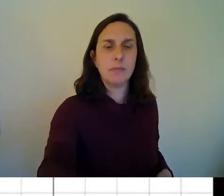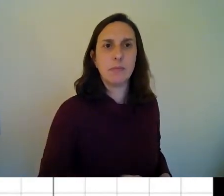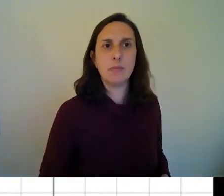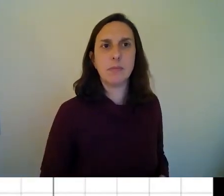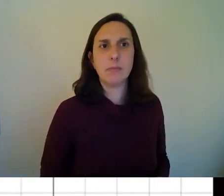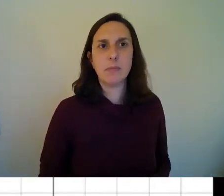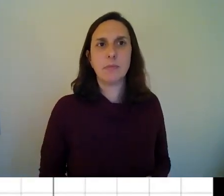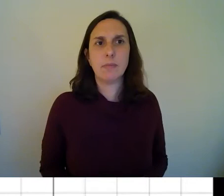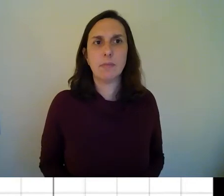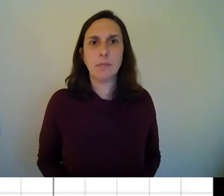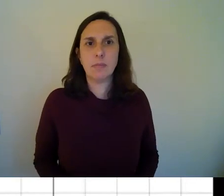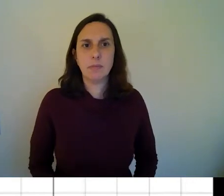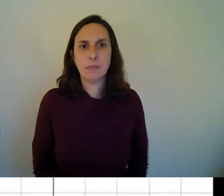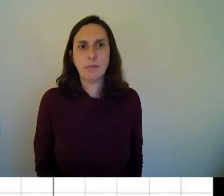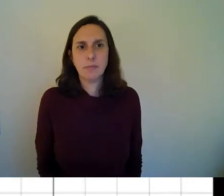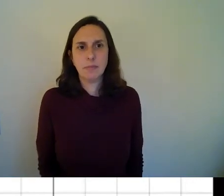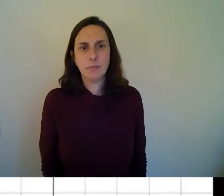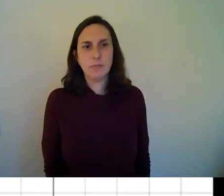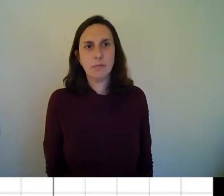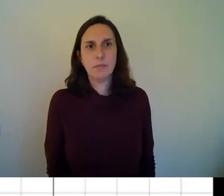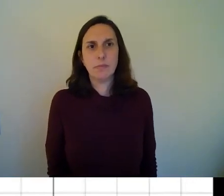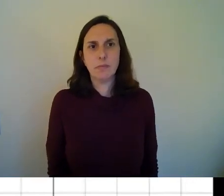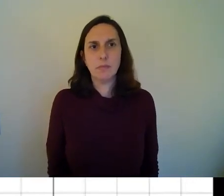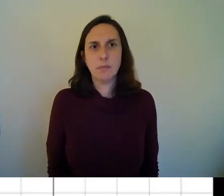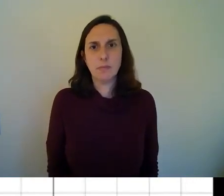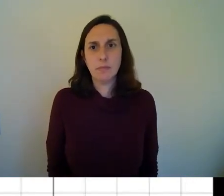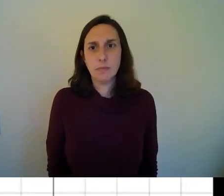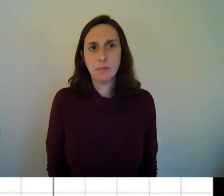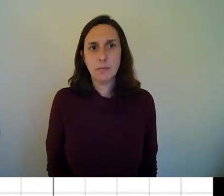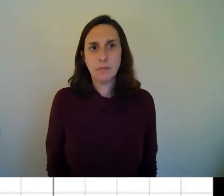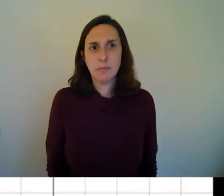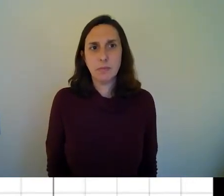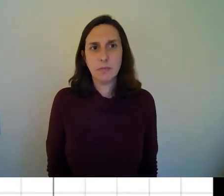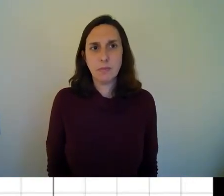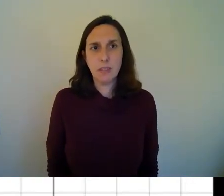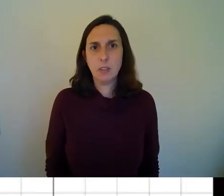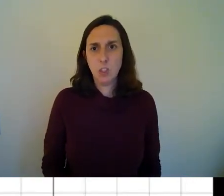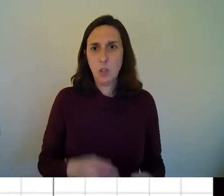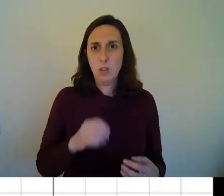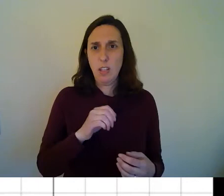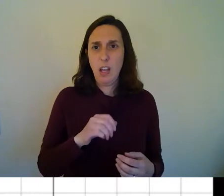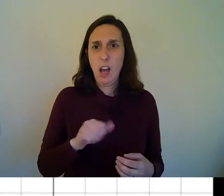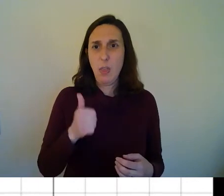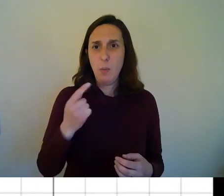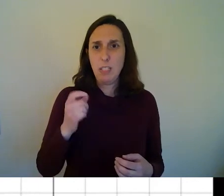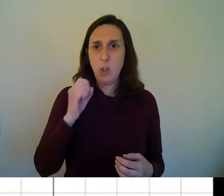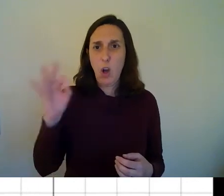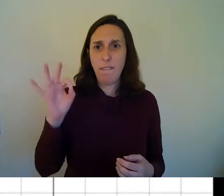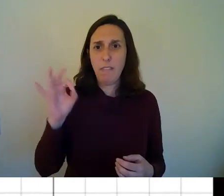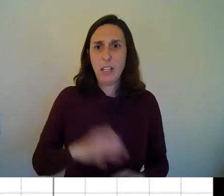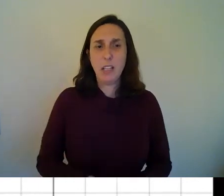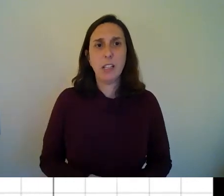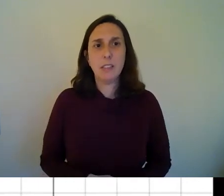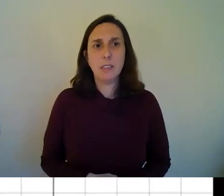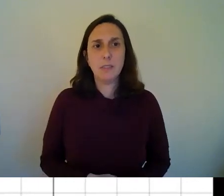Come back over to my graph, and I'm going to put in, I'm going to turn off these, because I'm going to put in